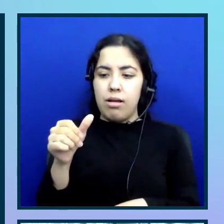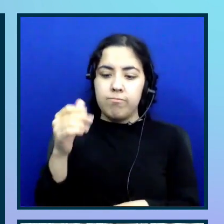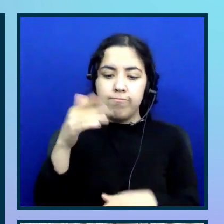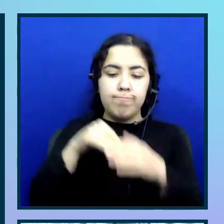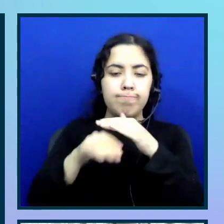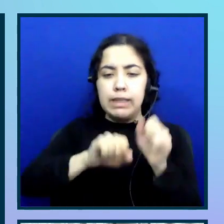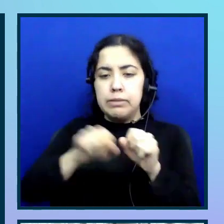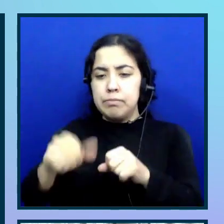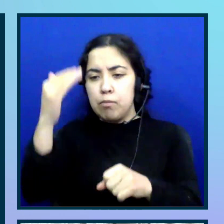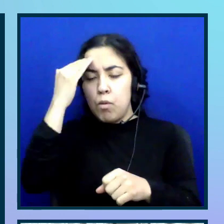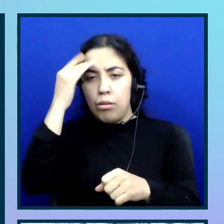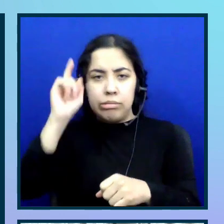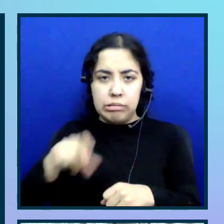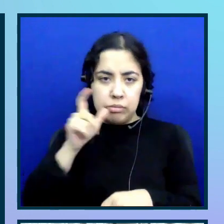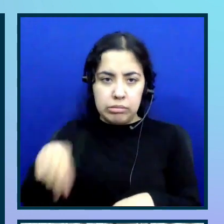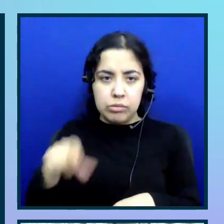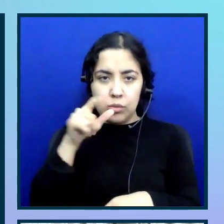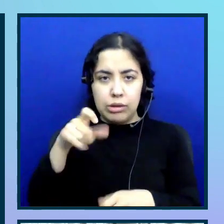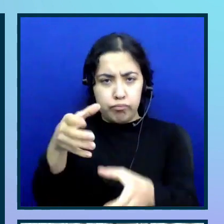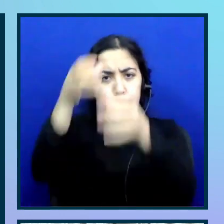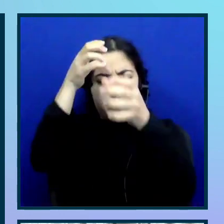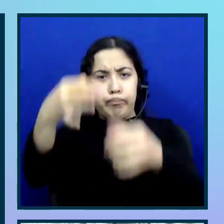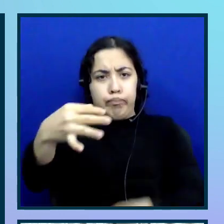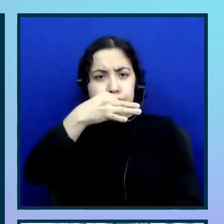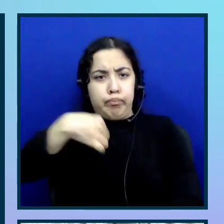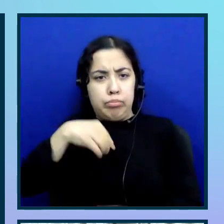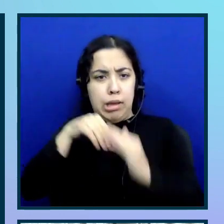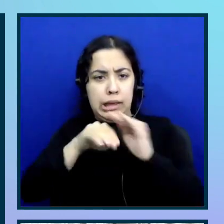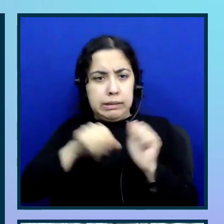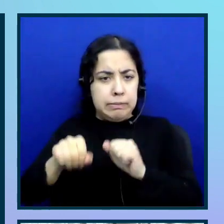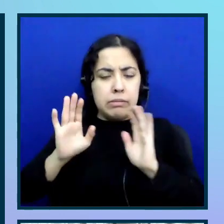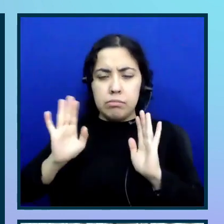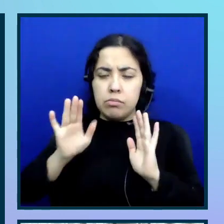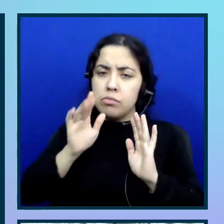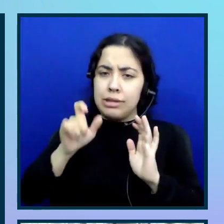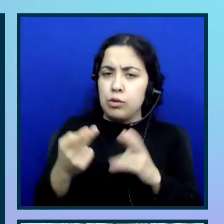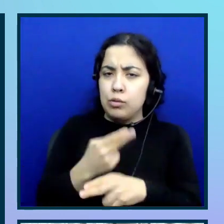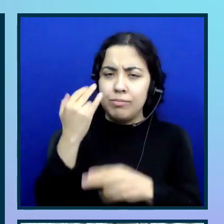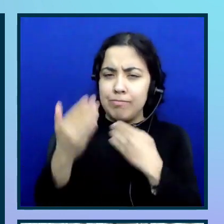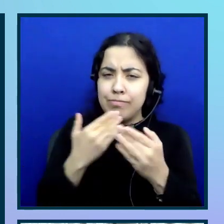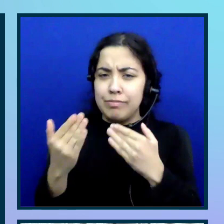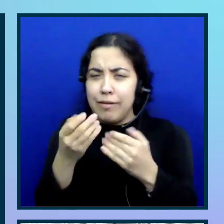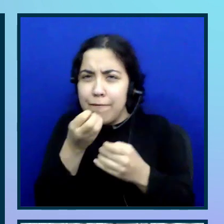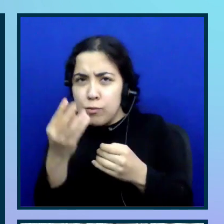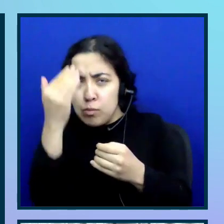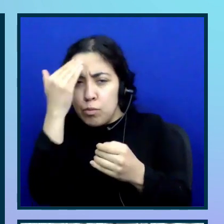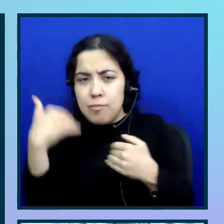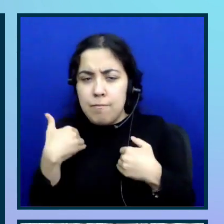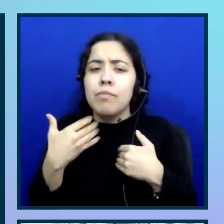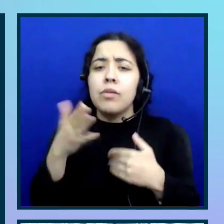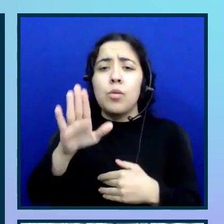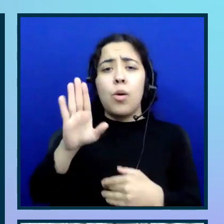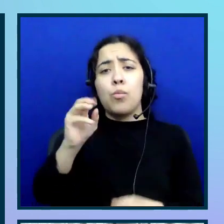So you don't have to be an accessibility expert in order to use the extension. And, you know, since it's built into your browser,